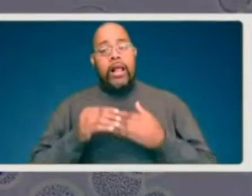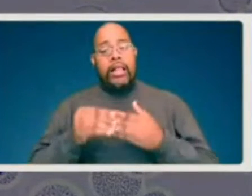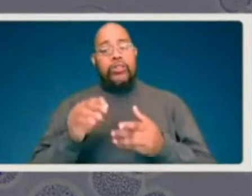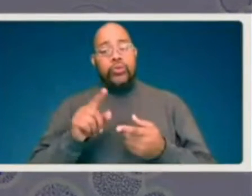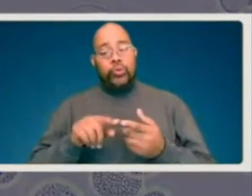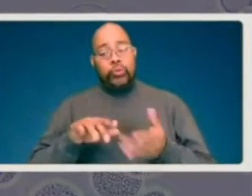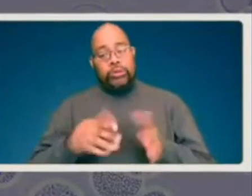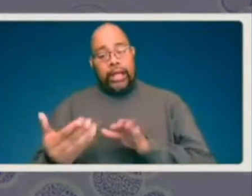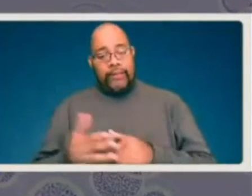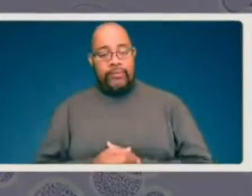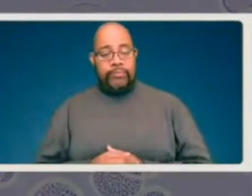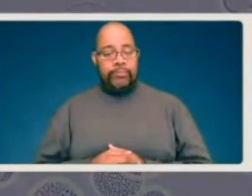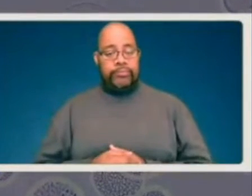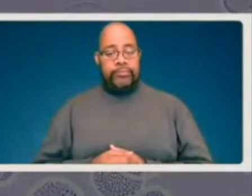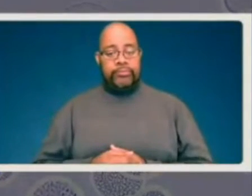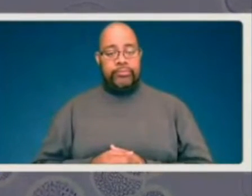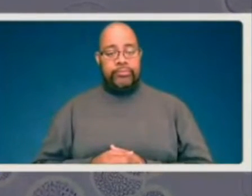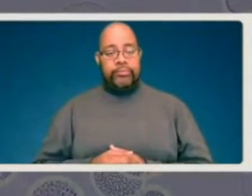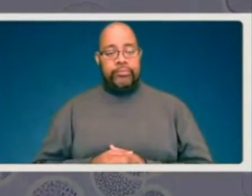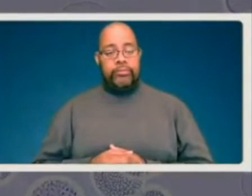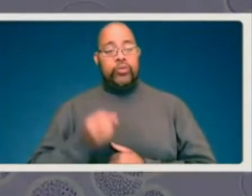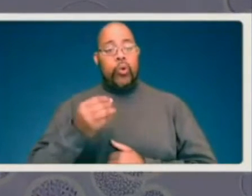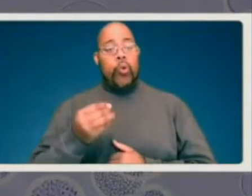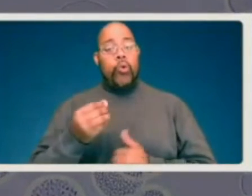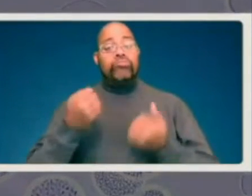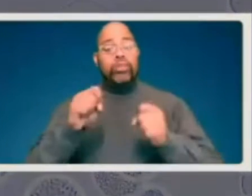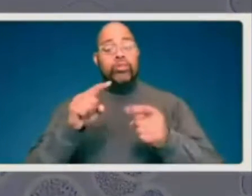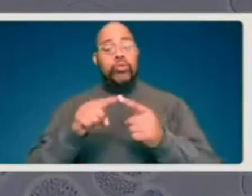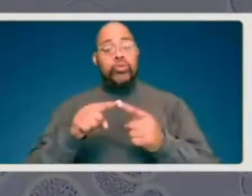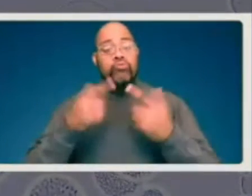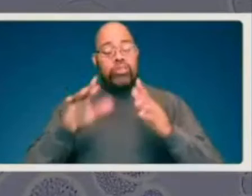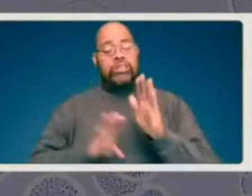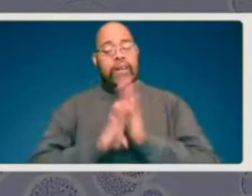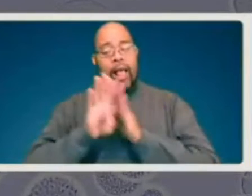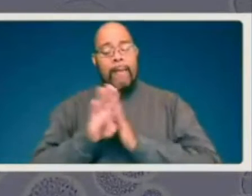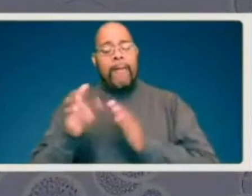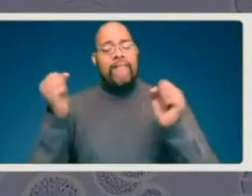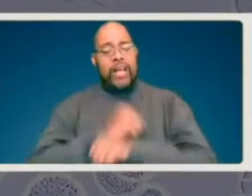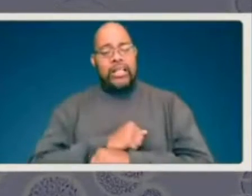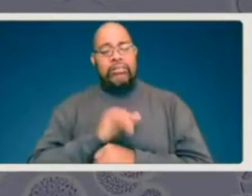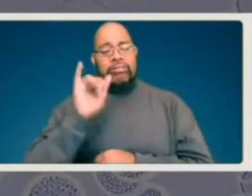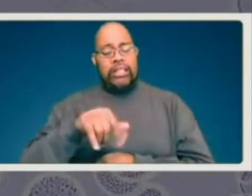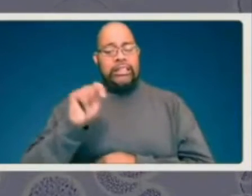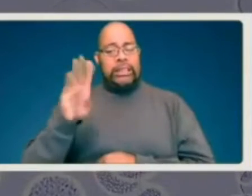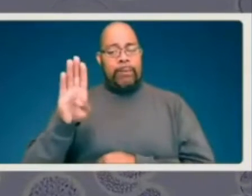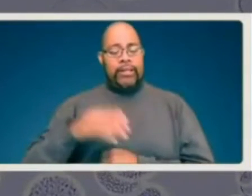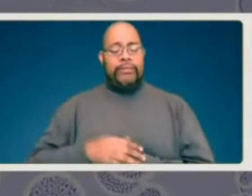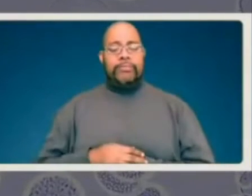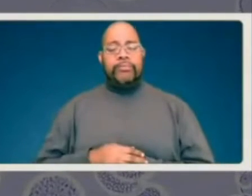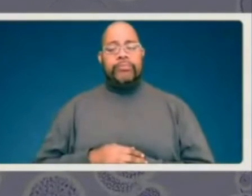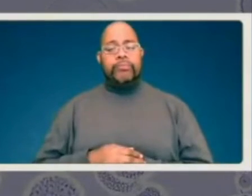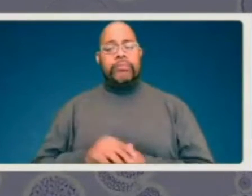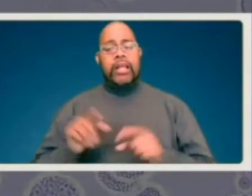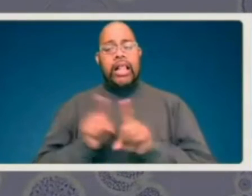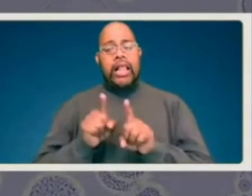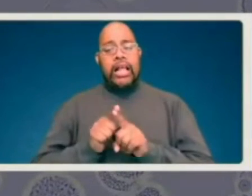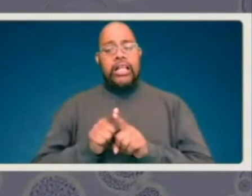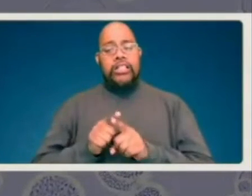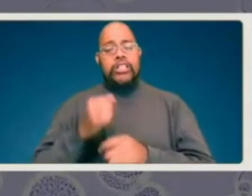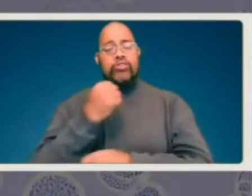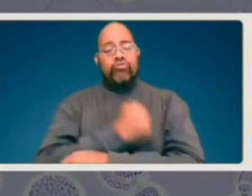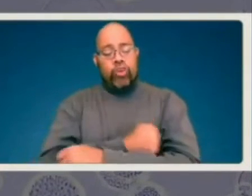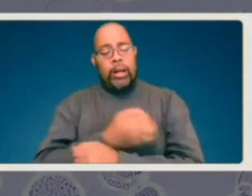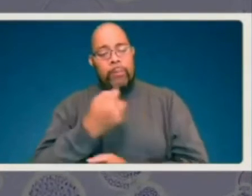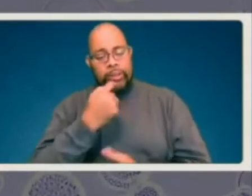even leading to death. So attempts have already been developed to fight this TB, such as